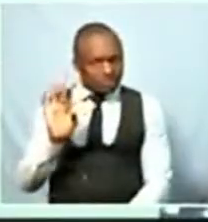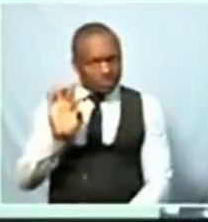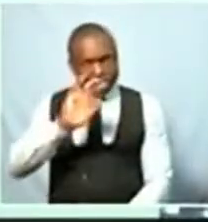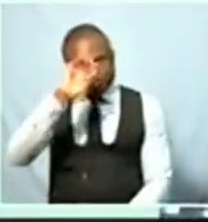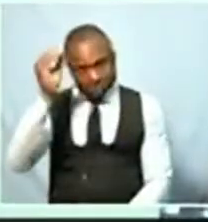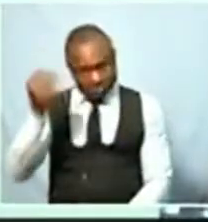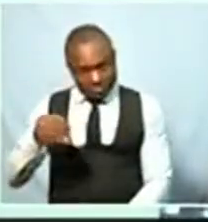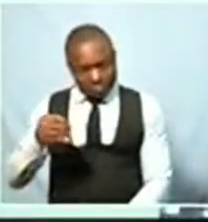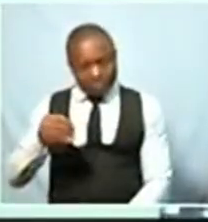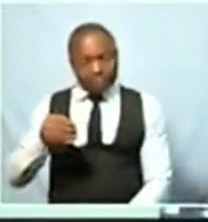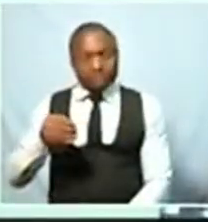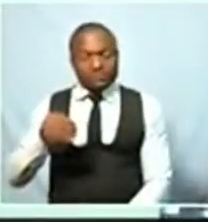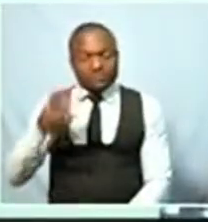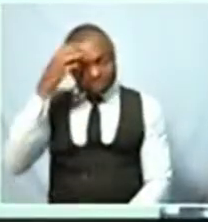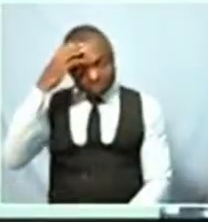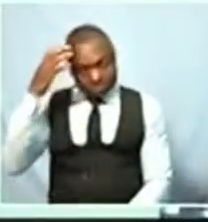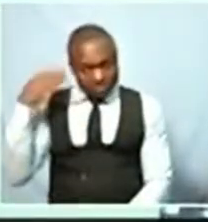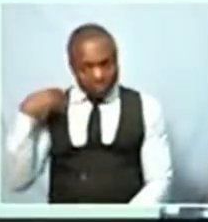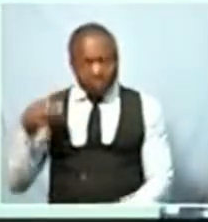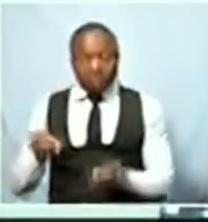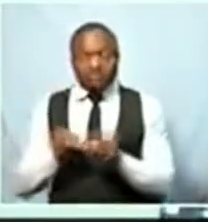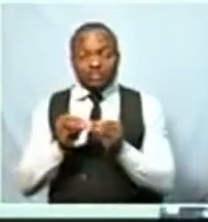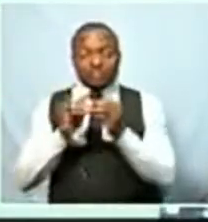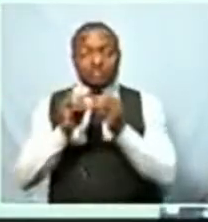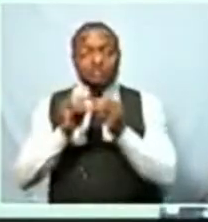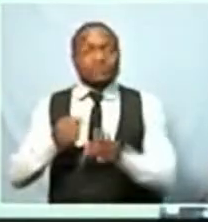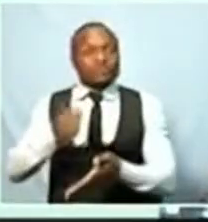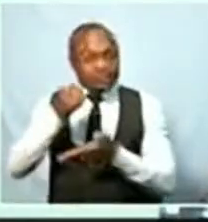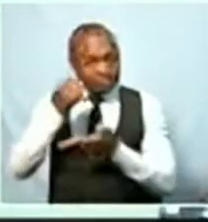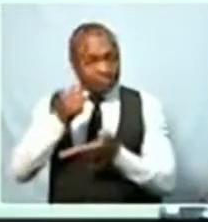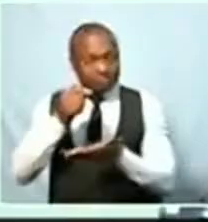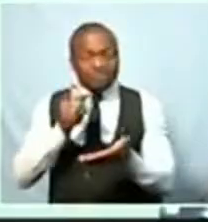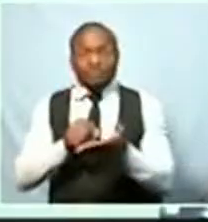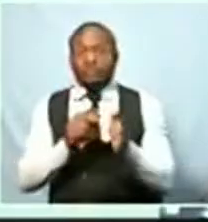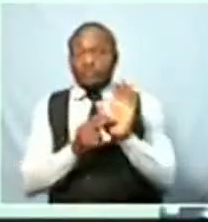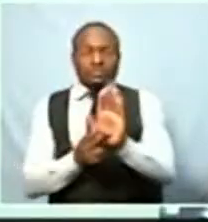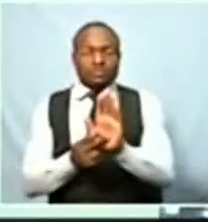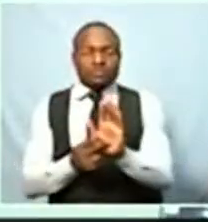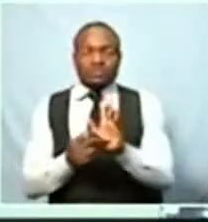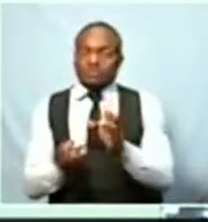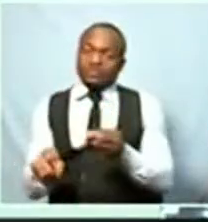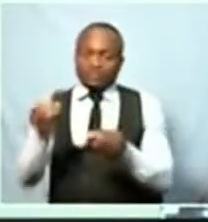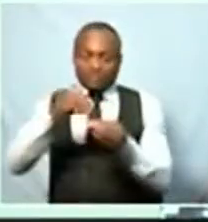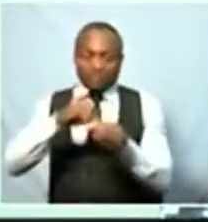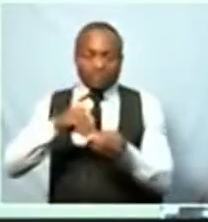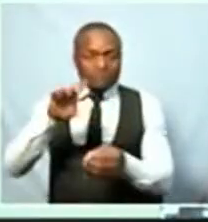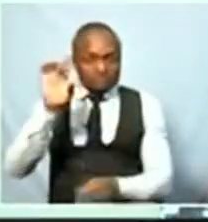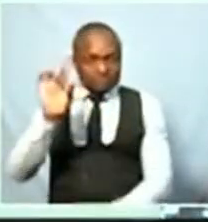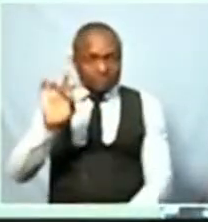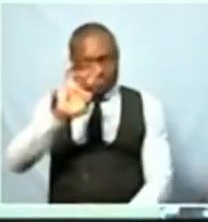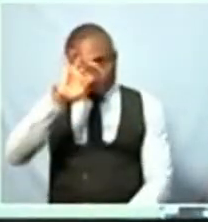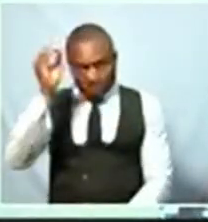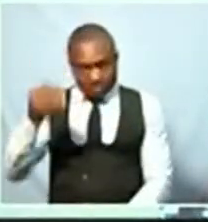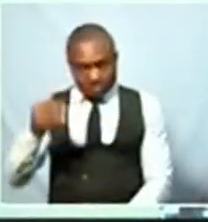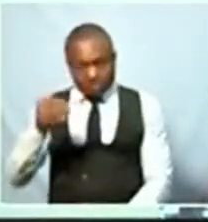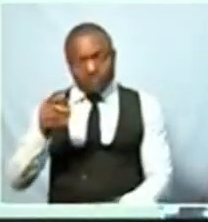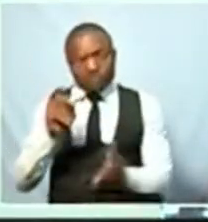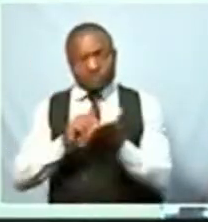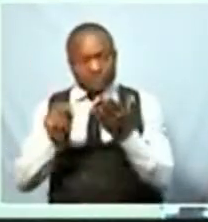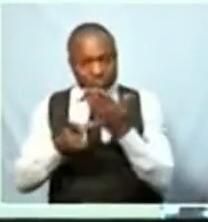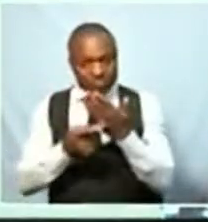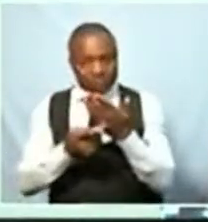the office's total budget. This reflects an increase of 8% in the program's